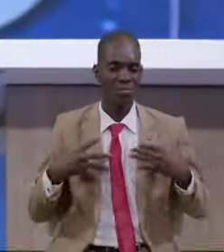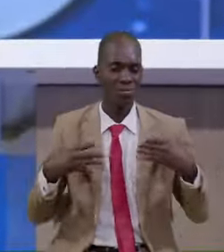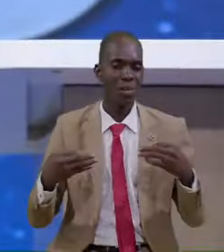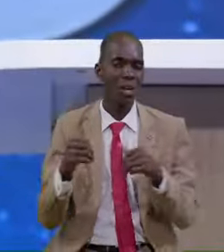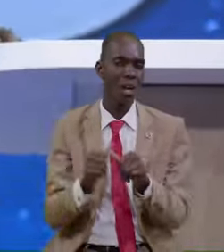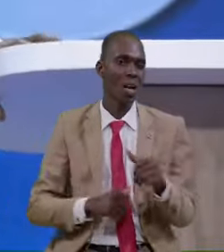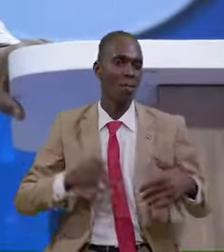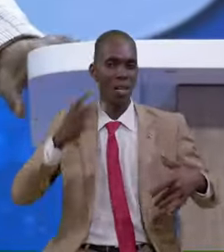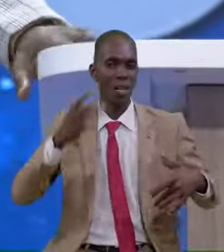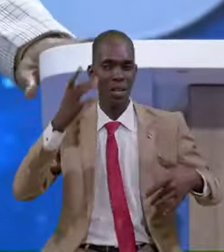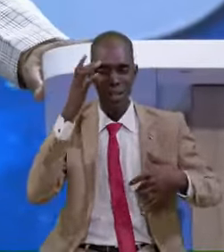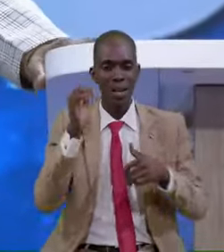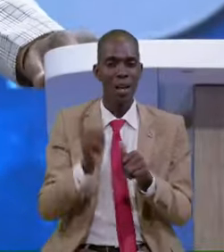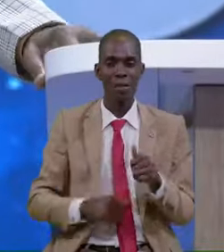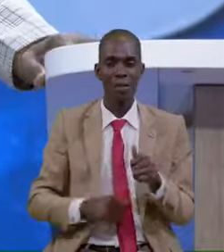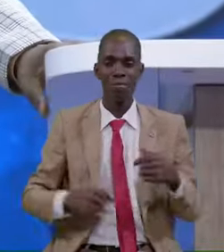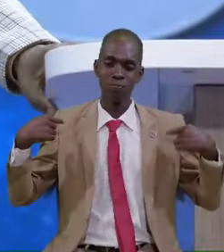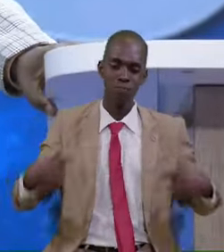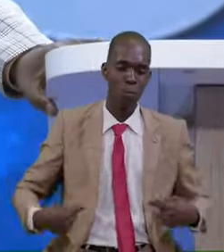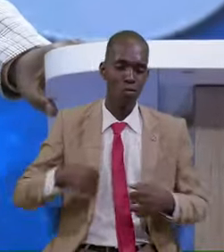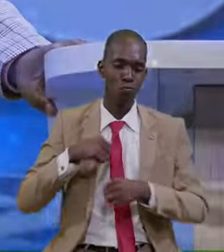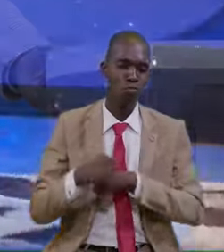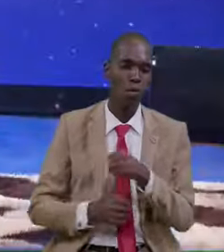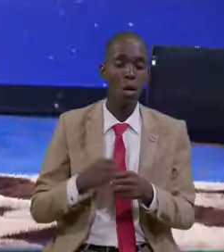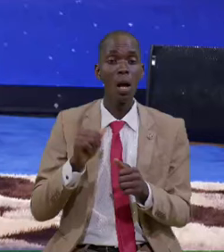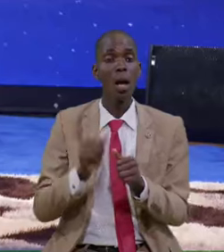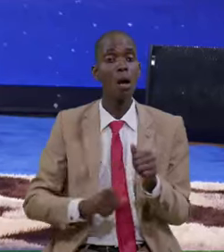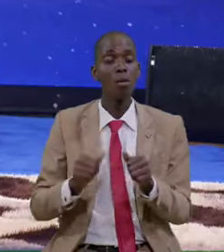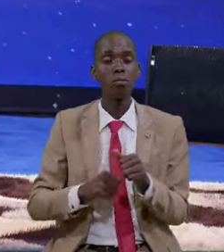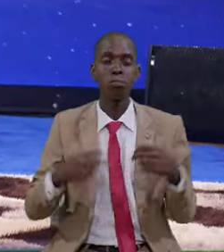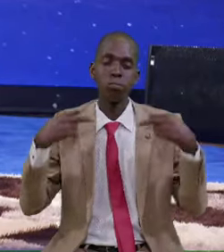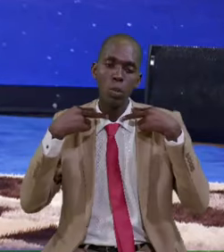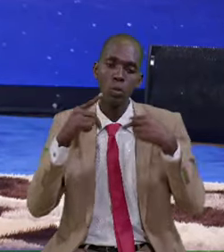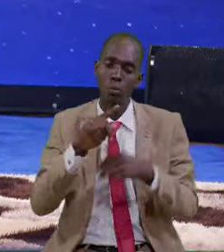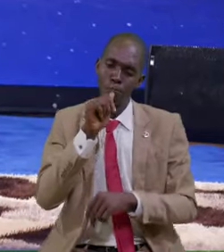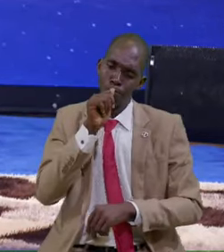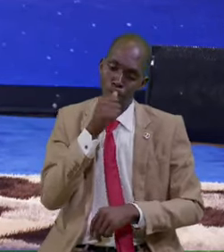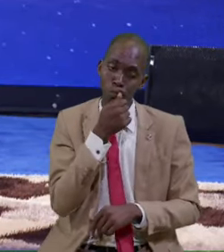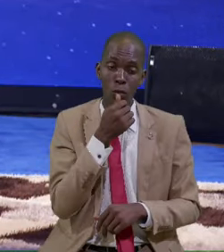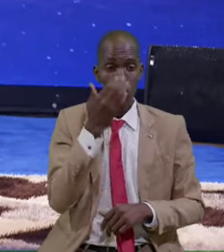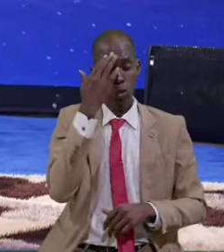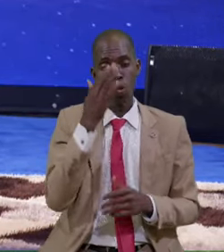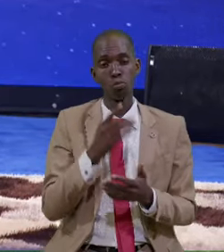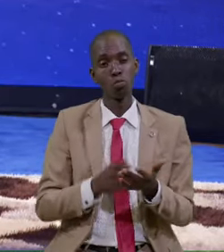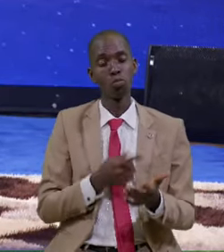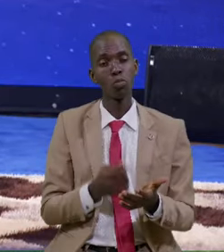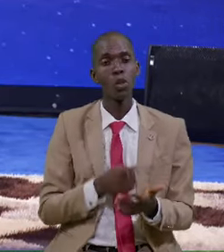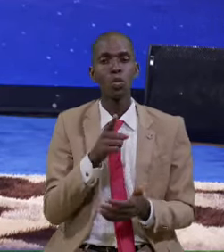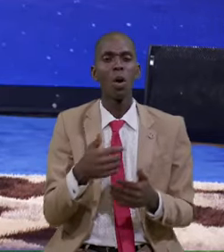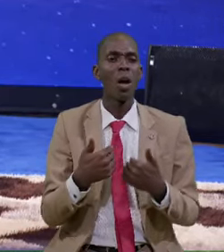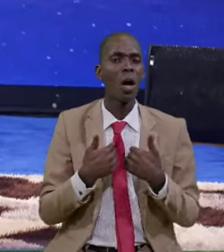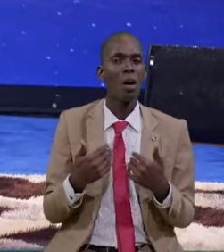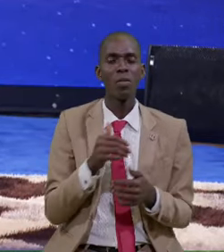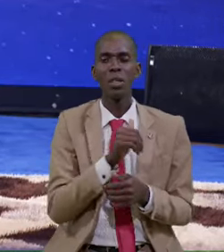every infirmity, that all the yoke you bear, you know, there are times you have a